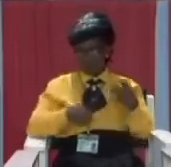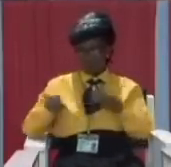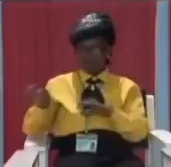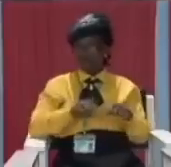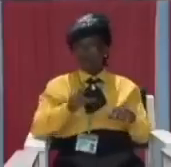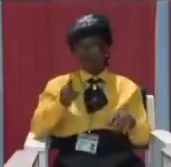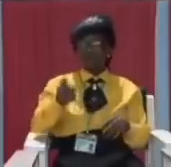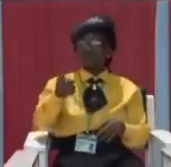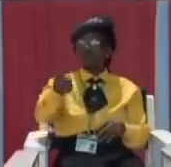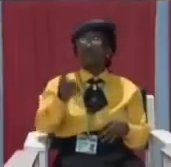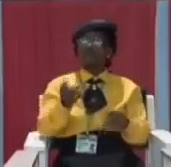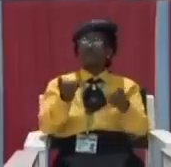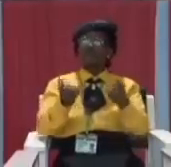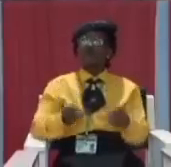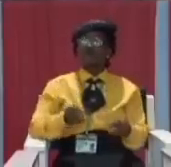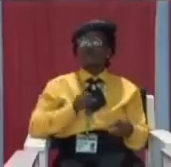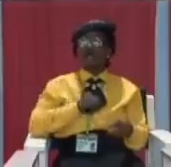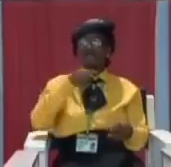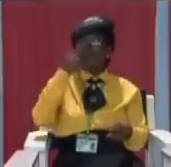I said, sir,